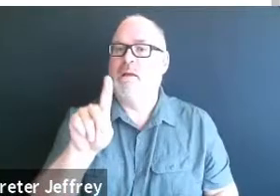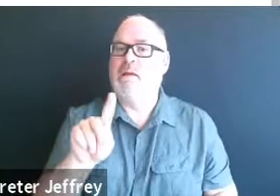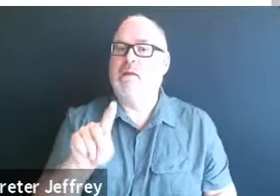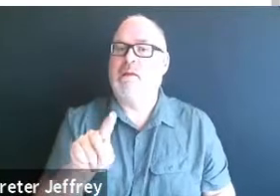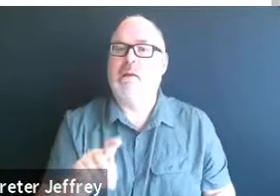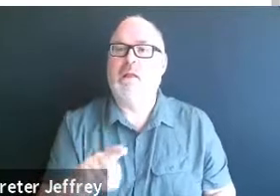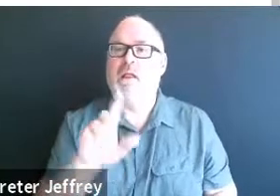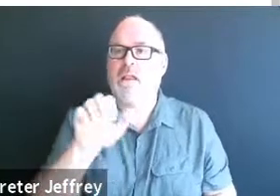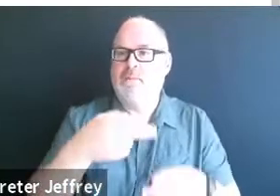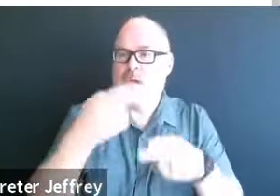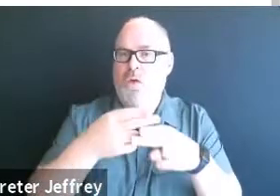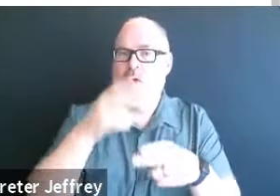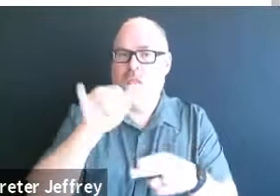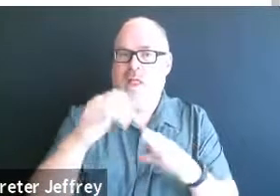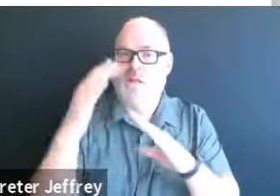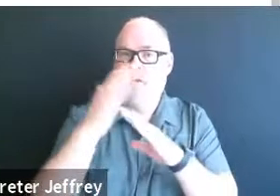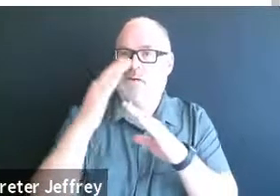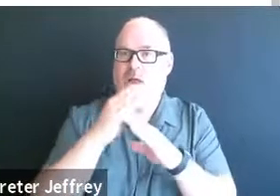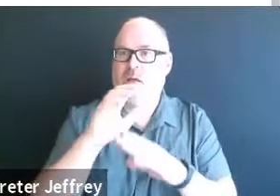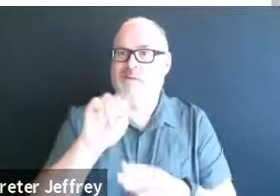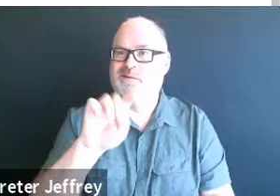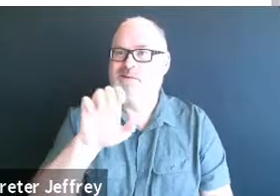link to be called.